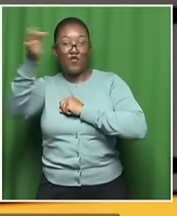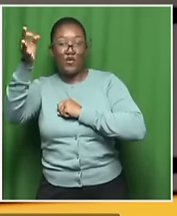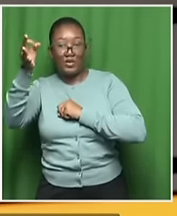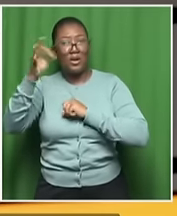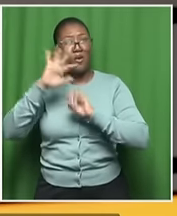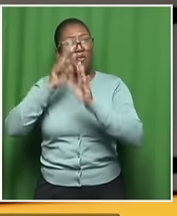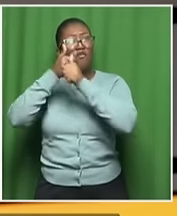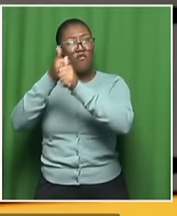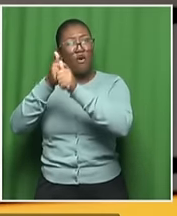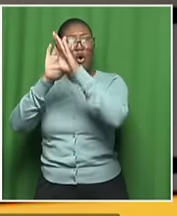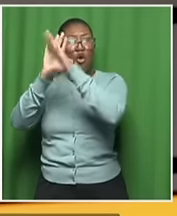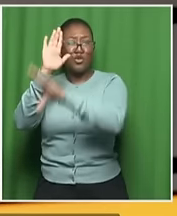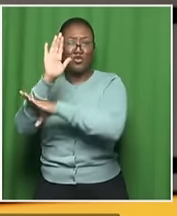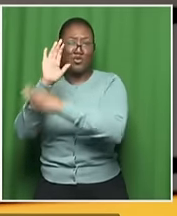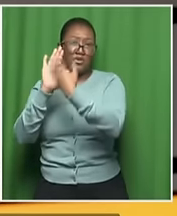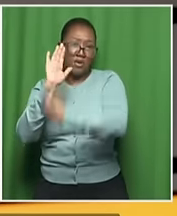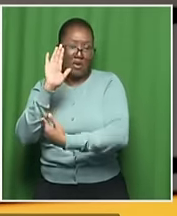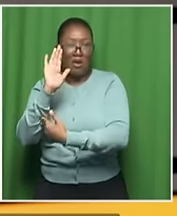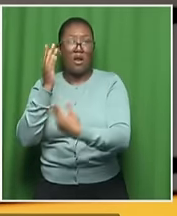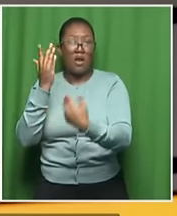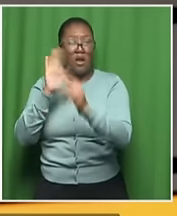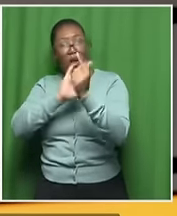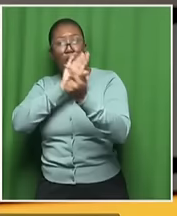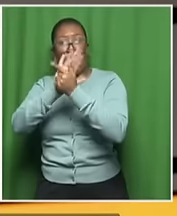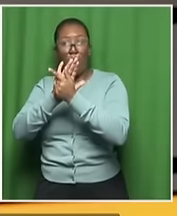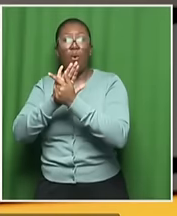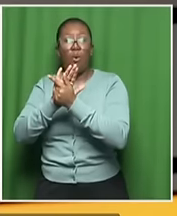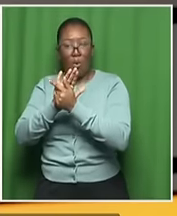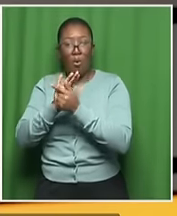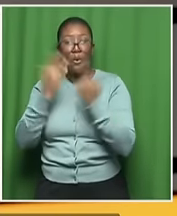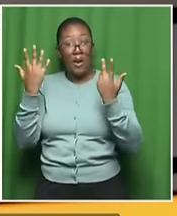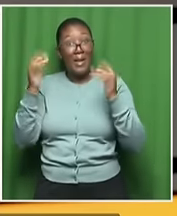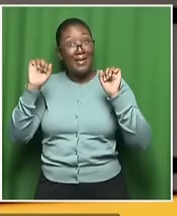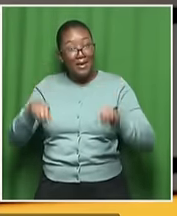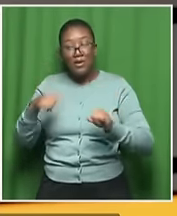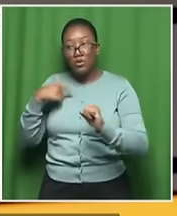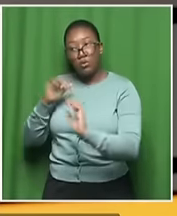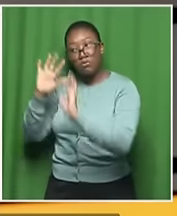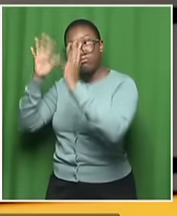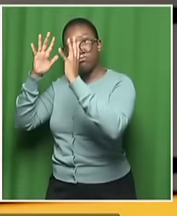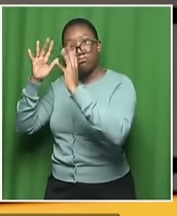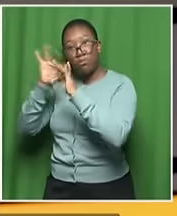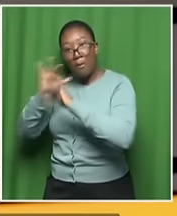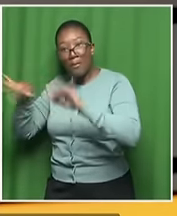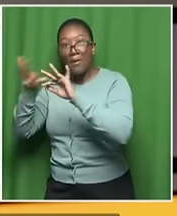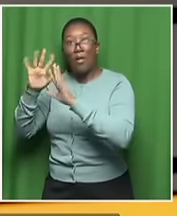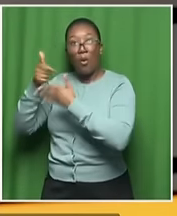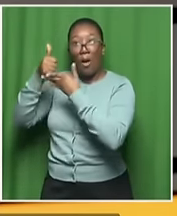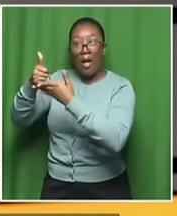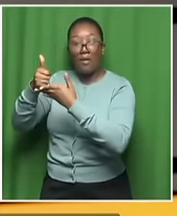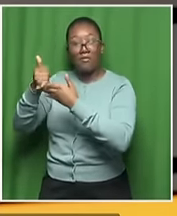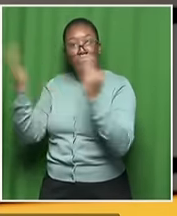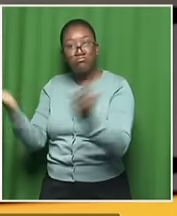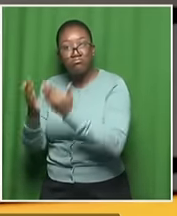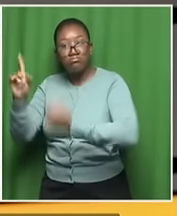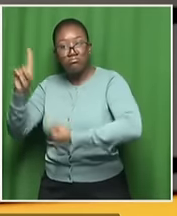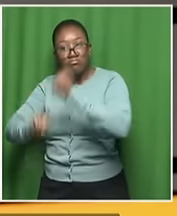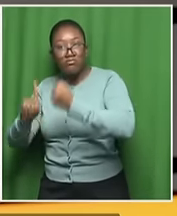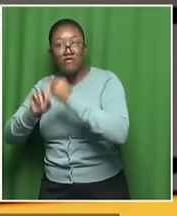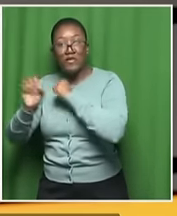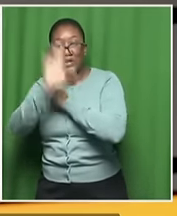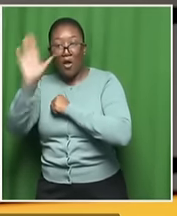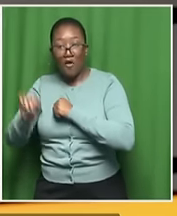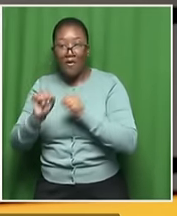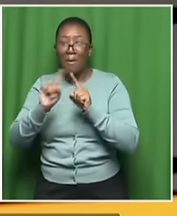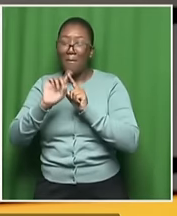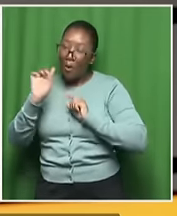says. It actually honor those who built South Africa. All races, not only white or black or